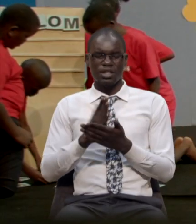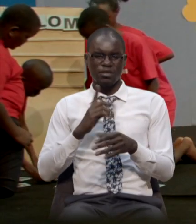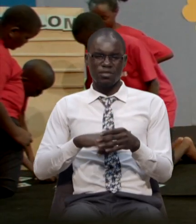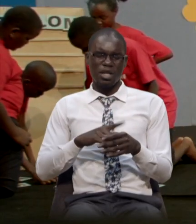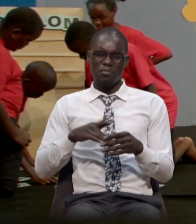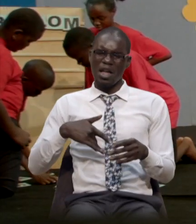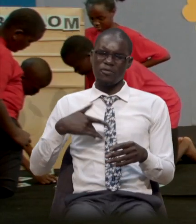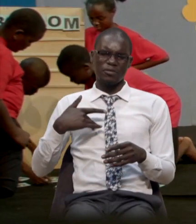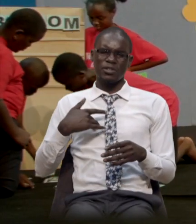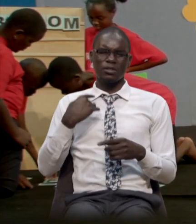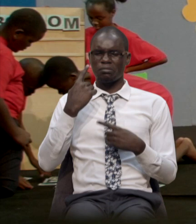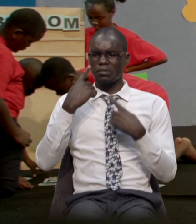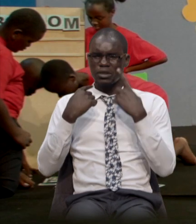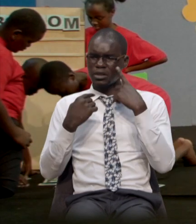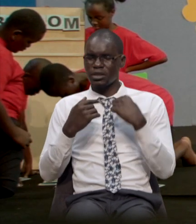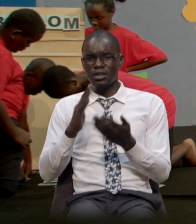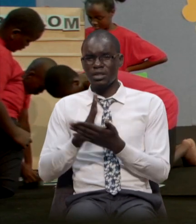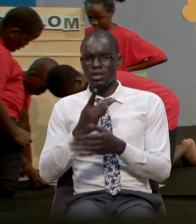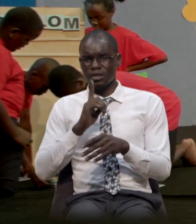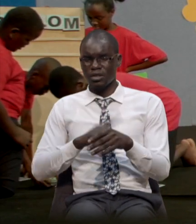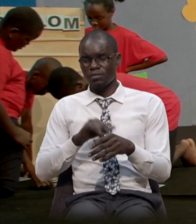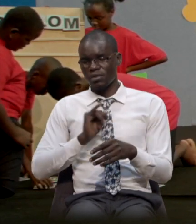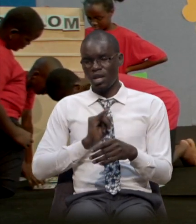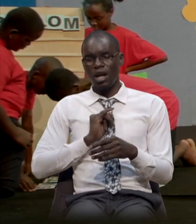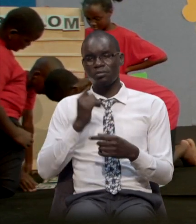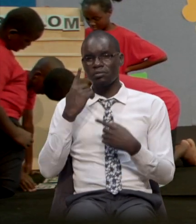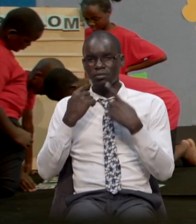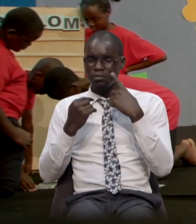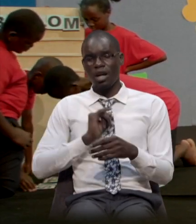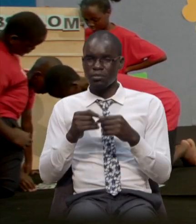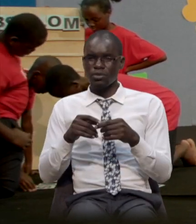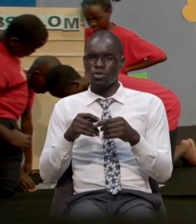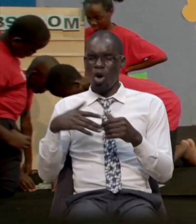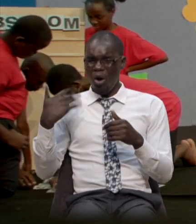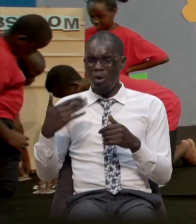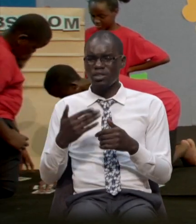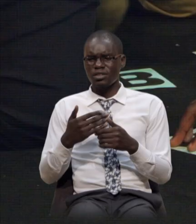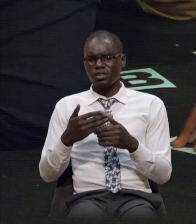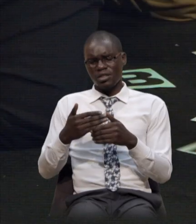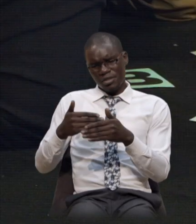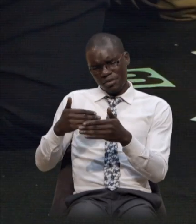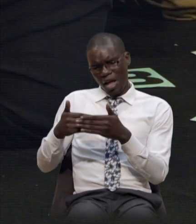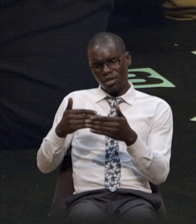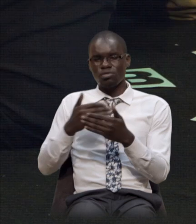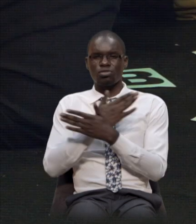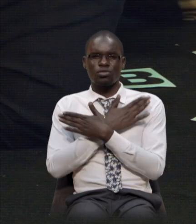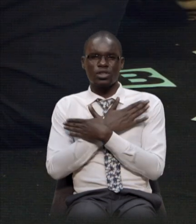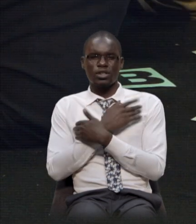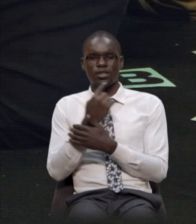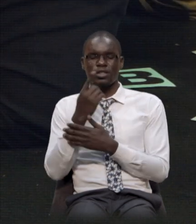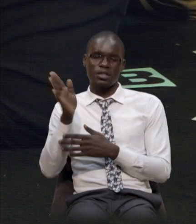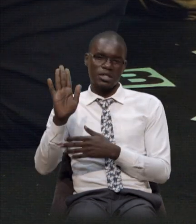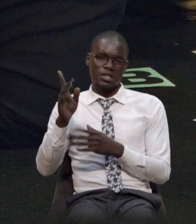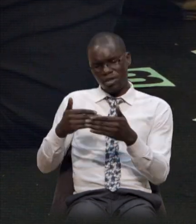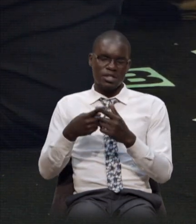like crying, and sometimes I shed tears. Do you cry? Yes. Especially a close friend, huh? That person just said bye and then